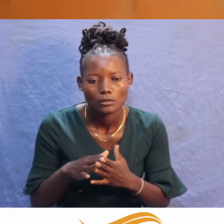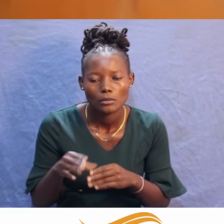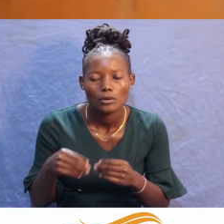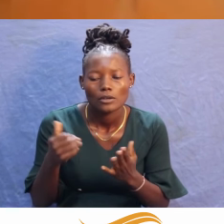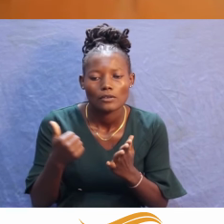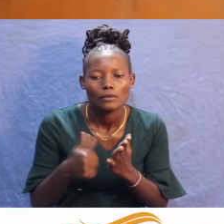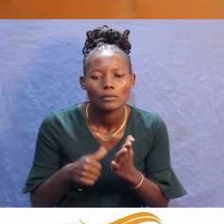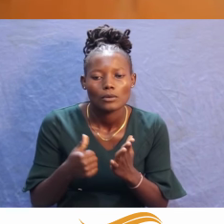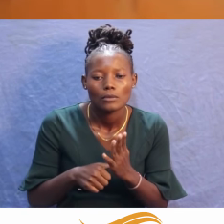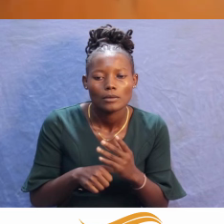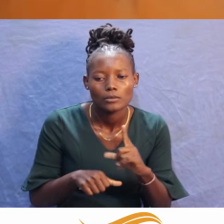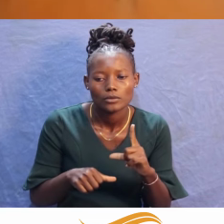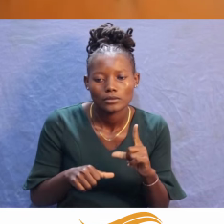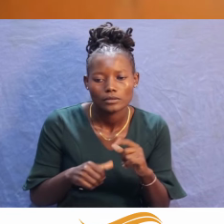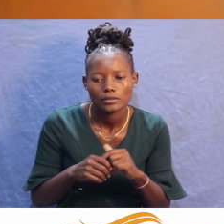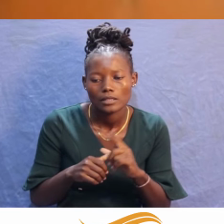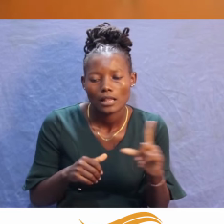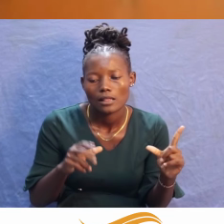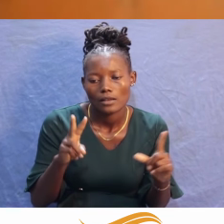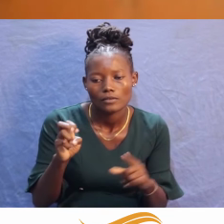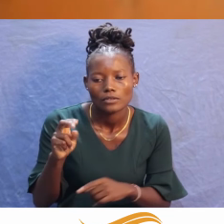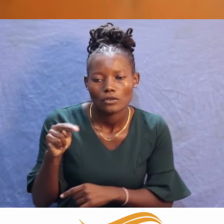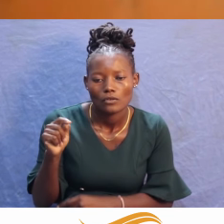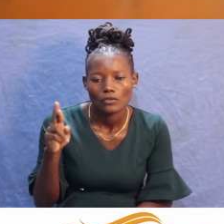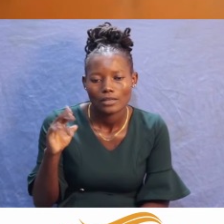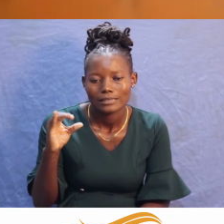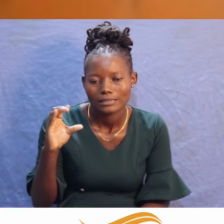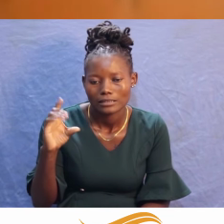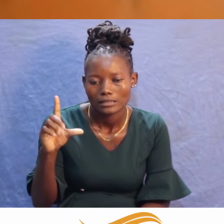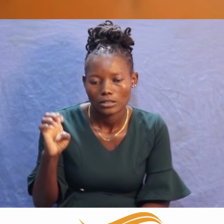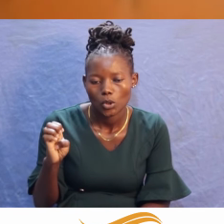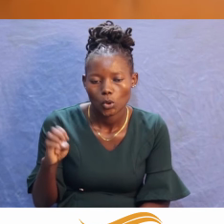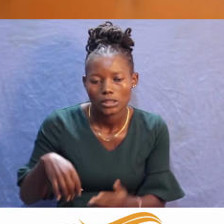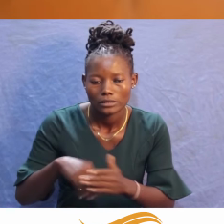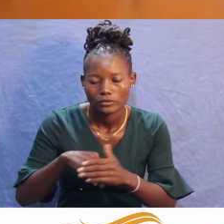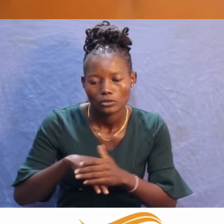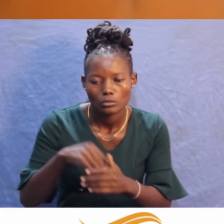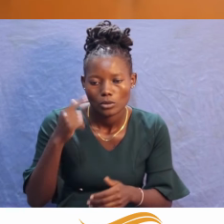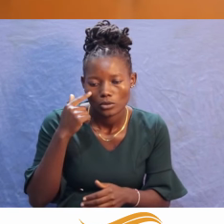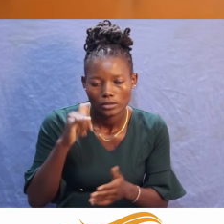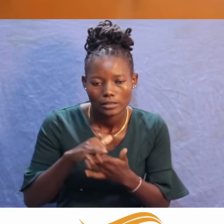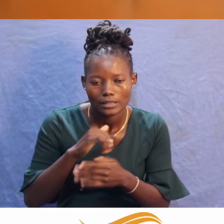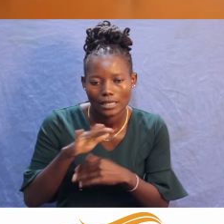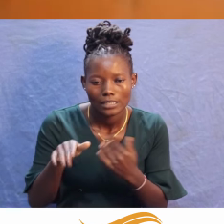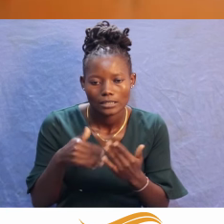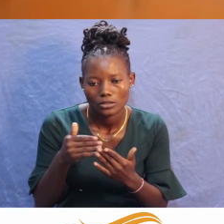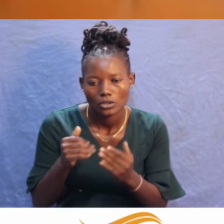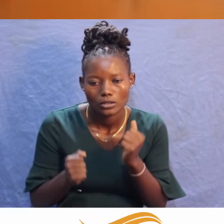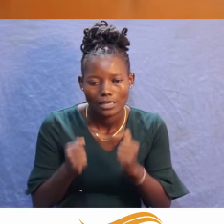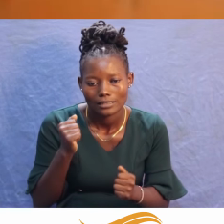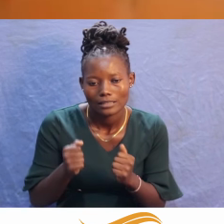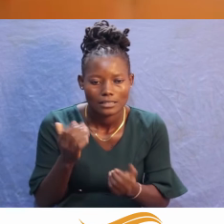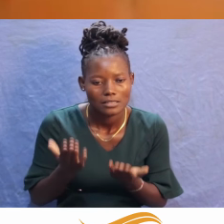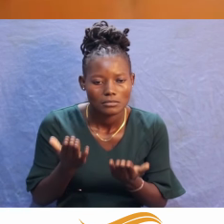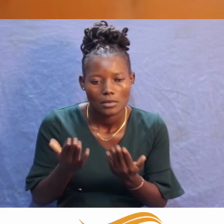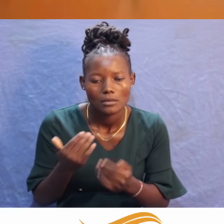stops. In football, and you see that, or the child or the athlete might have